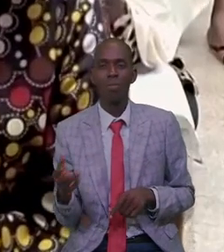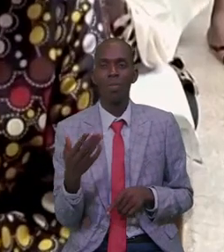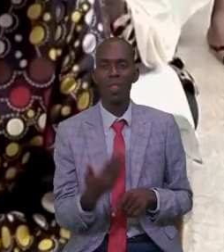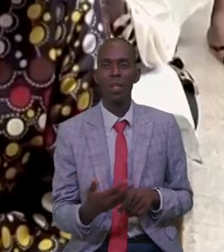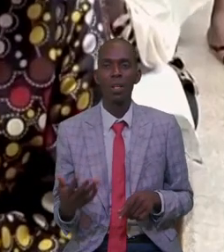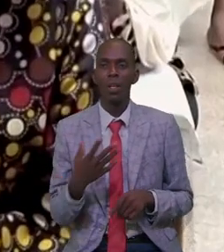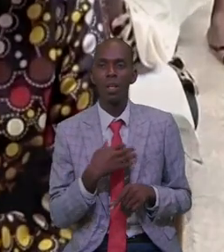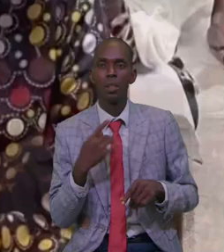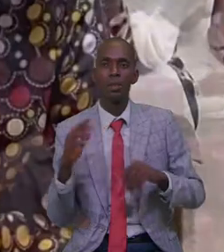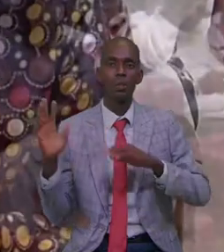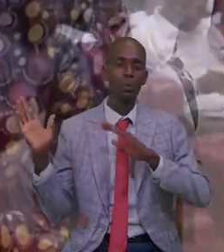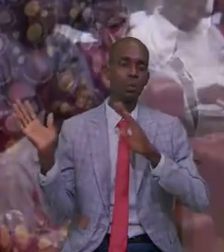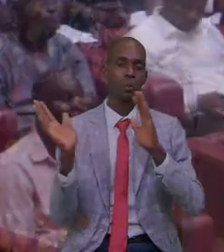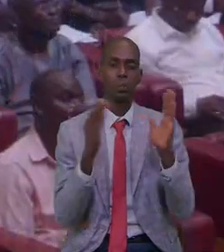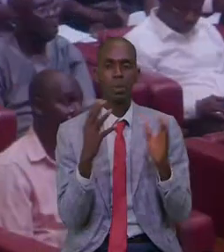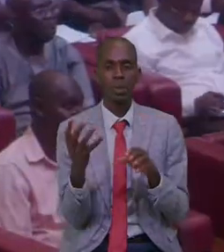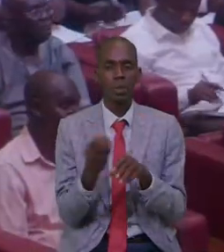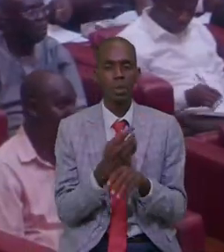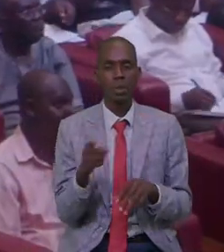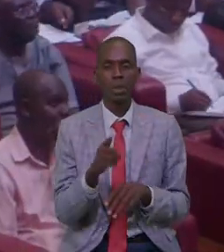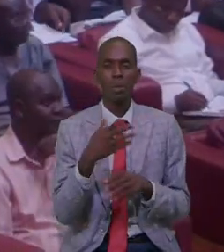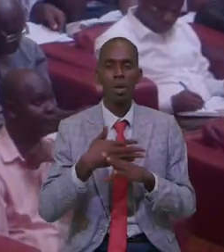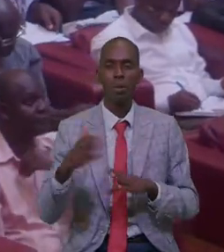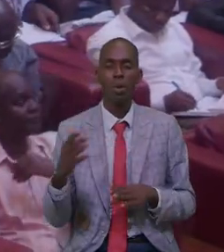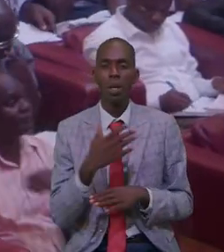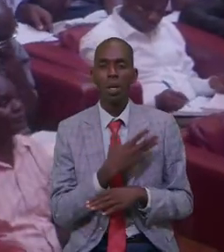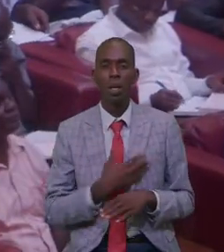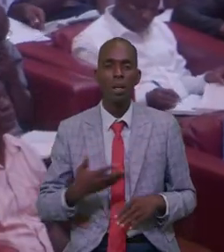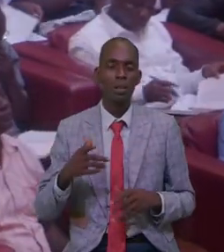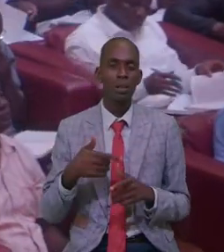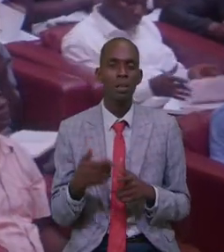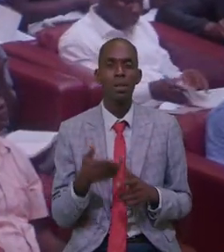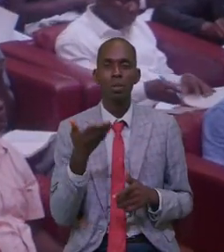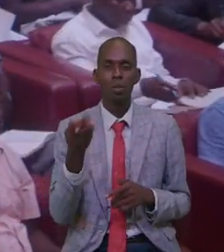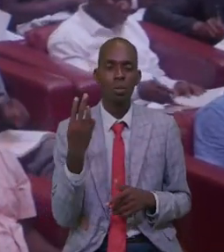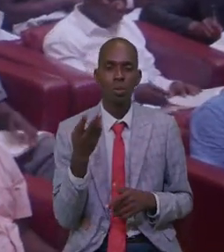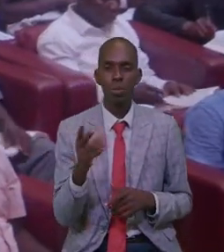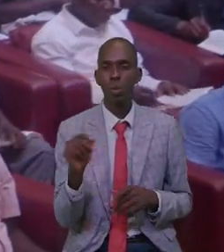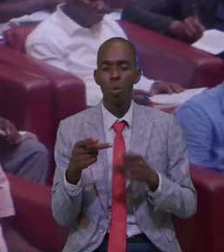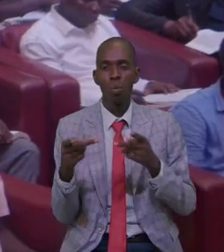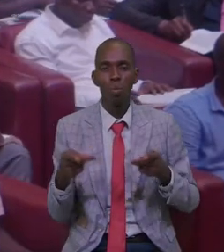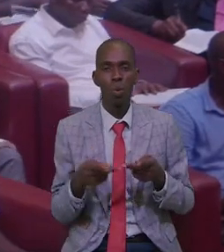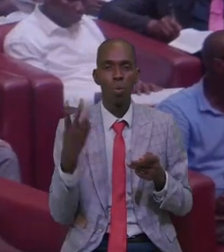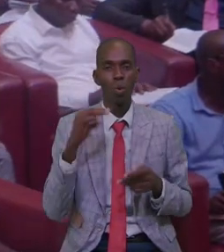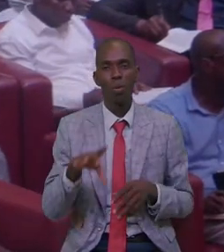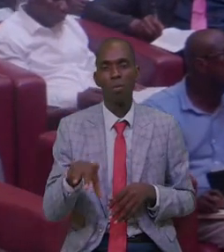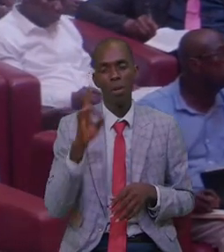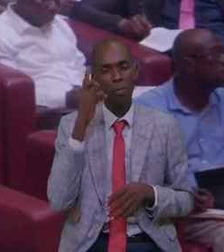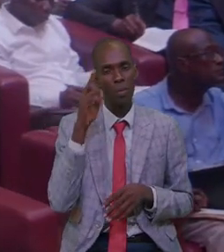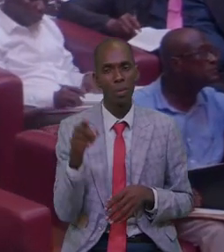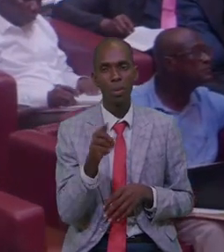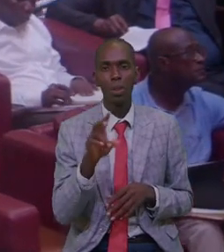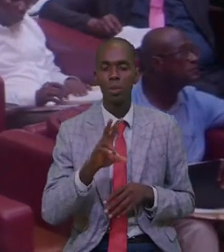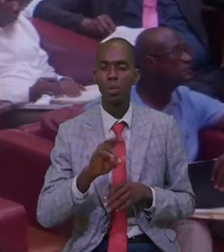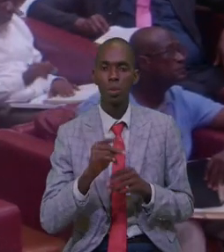wind carried them away, and that no place was found for them. No